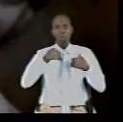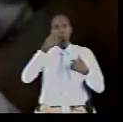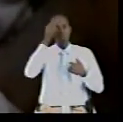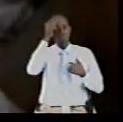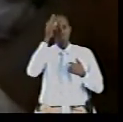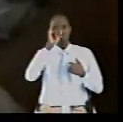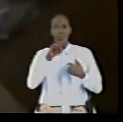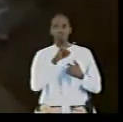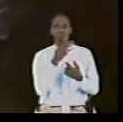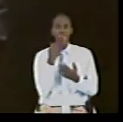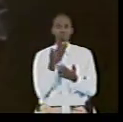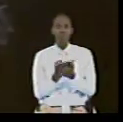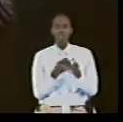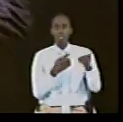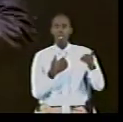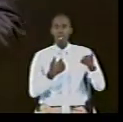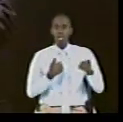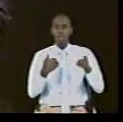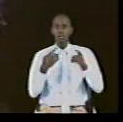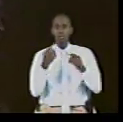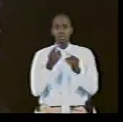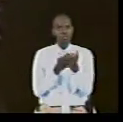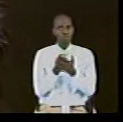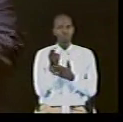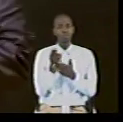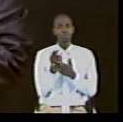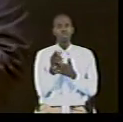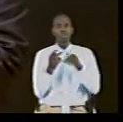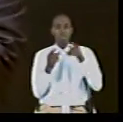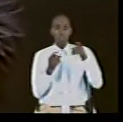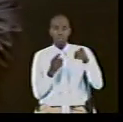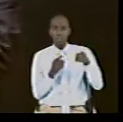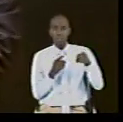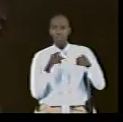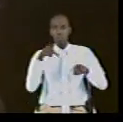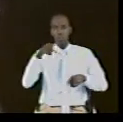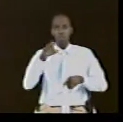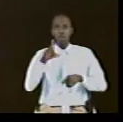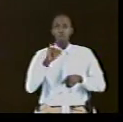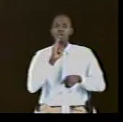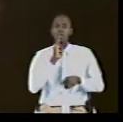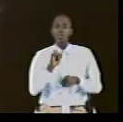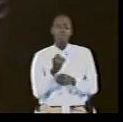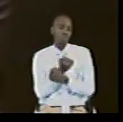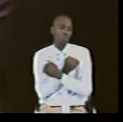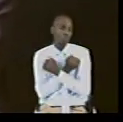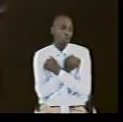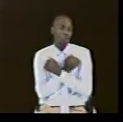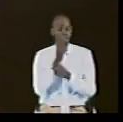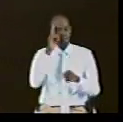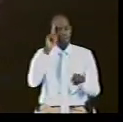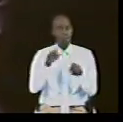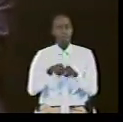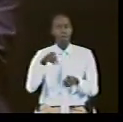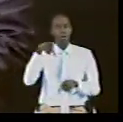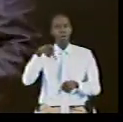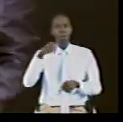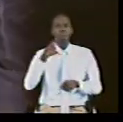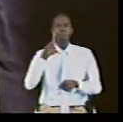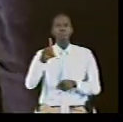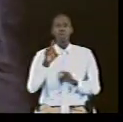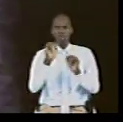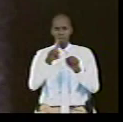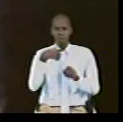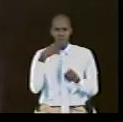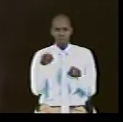has revelation, and he's a beloved brother Paul. Look at verse 16. It says,